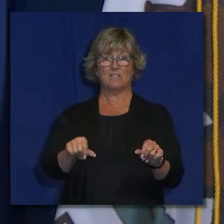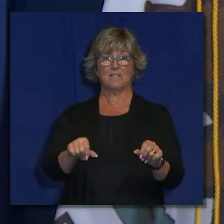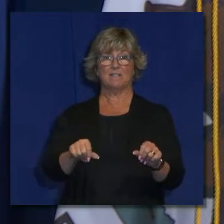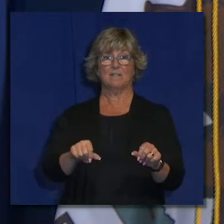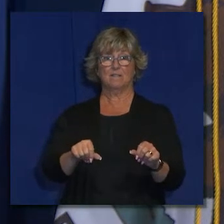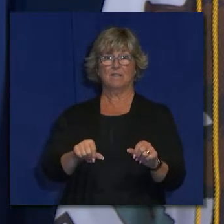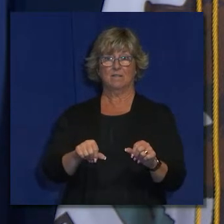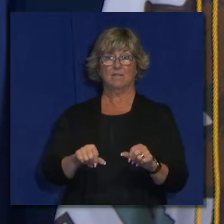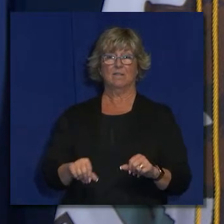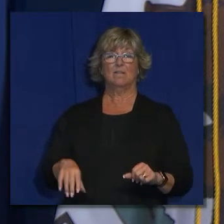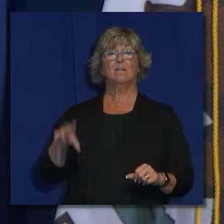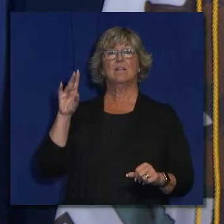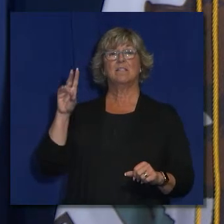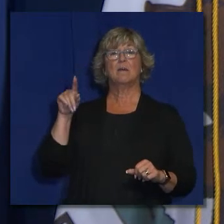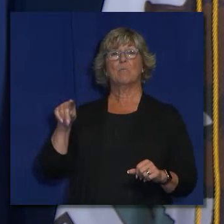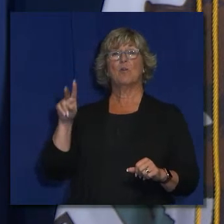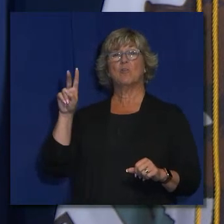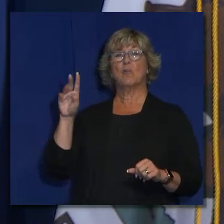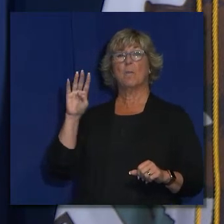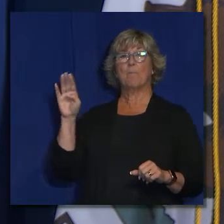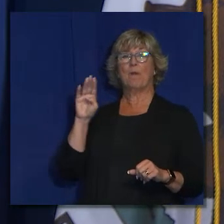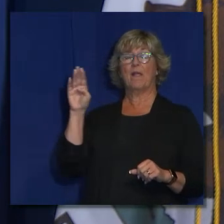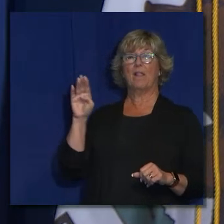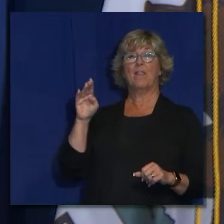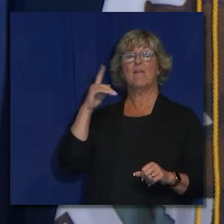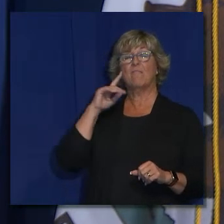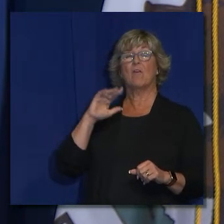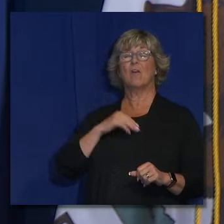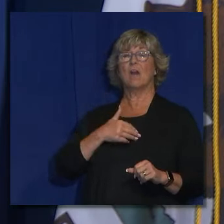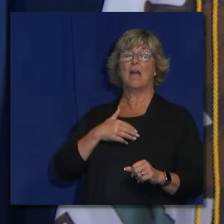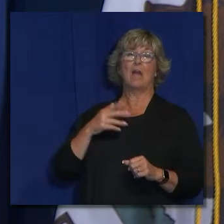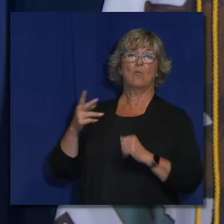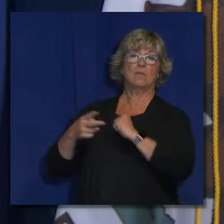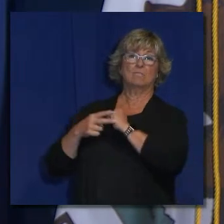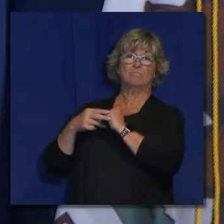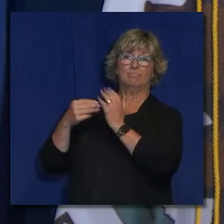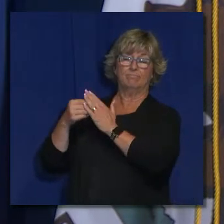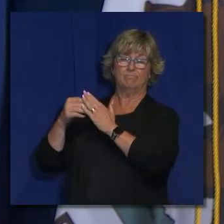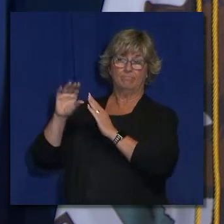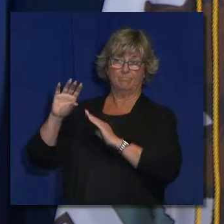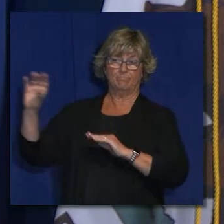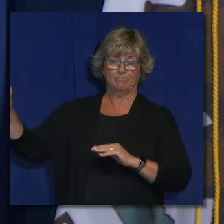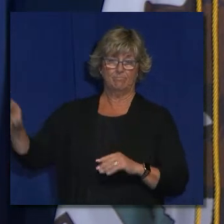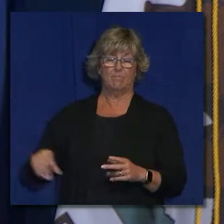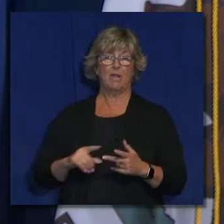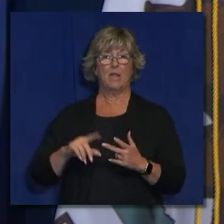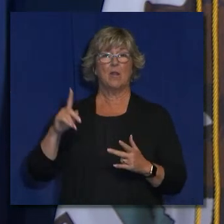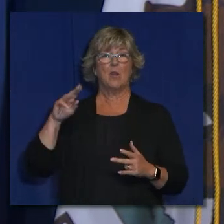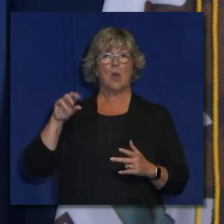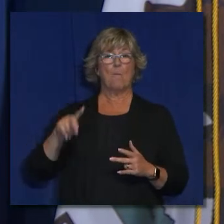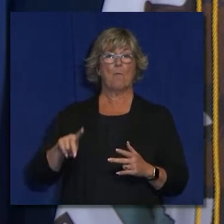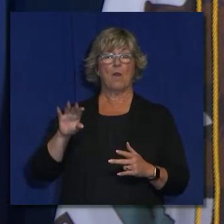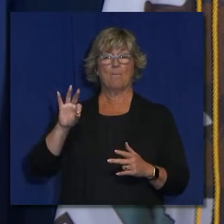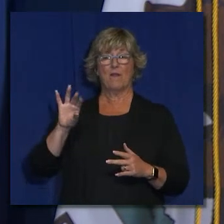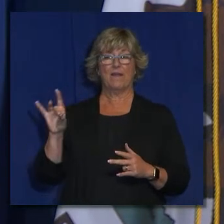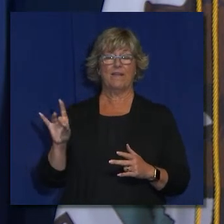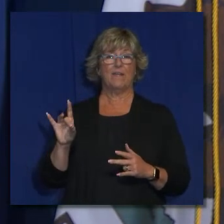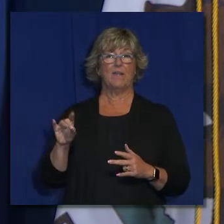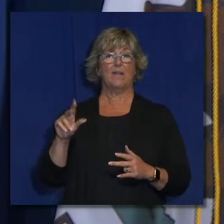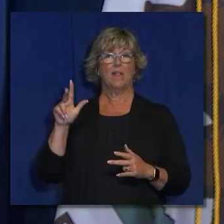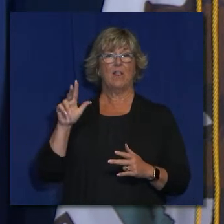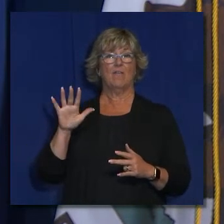an additional $7.2 billion, that's to our rainy day fund only. And then Prop 98, which